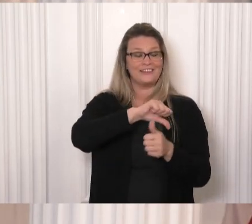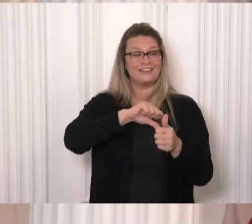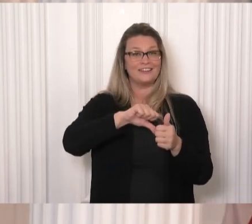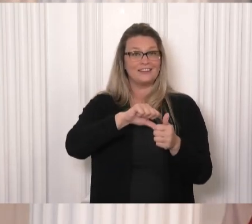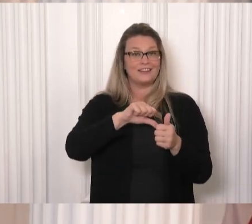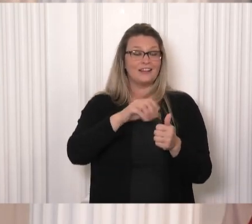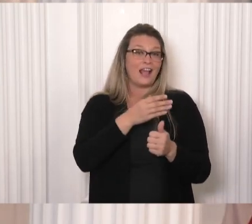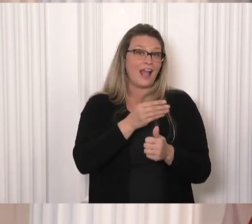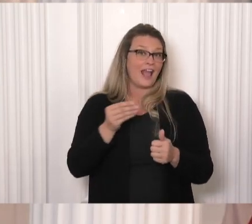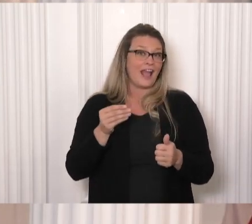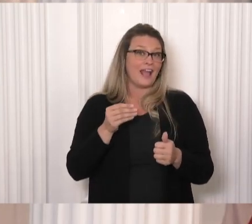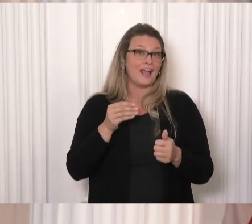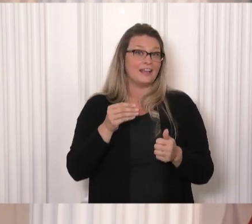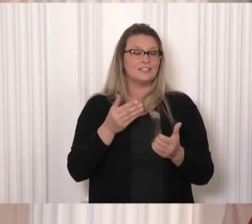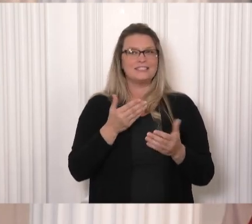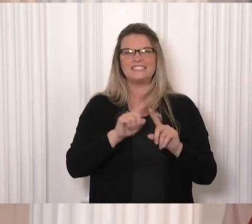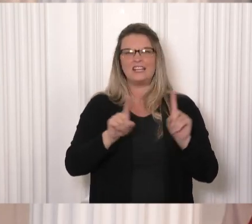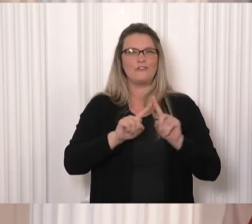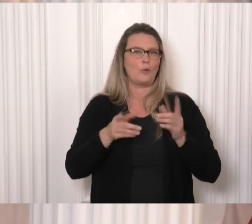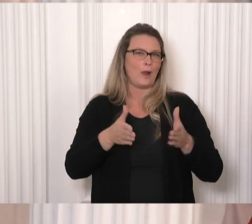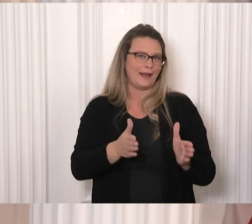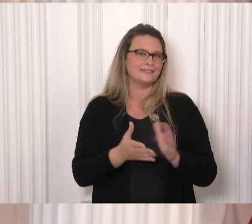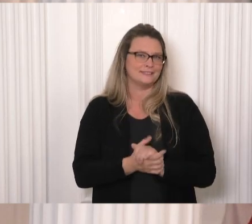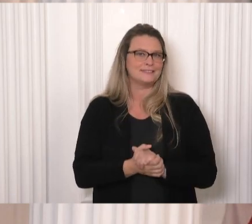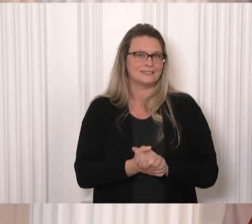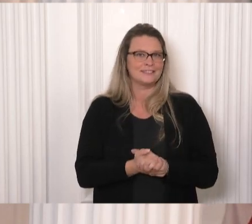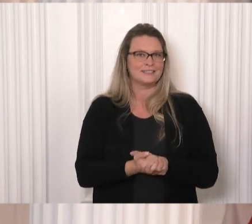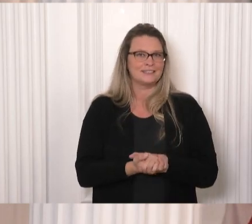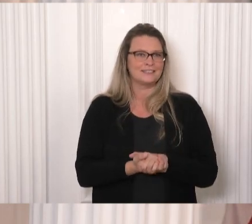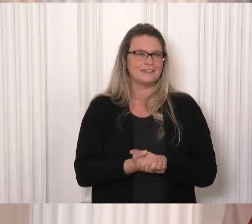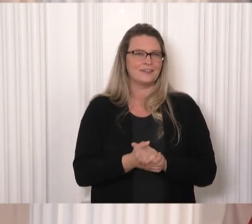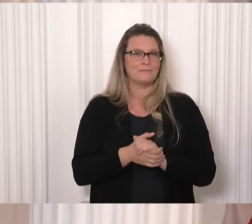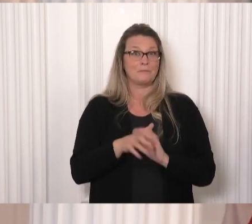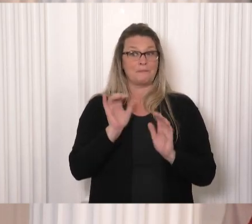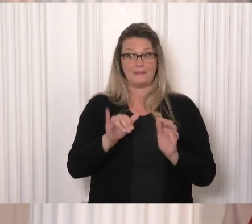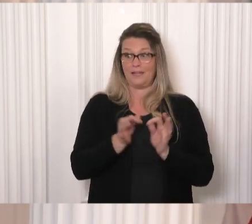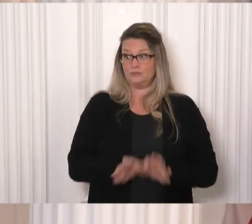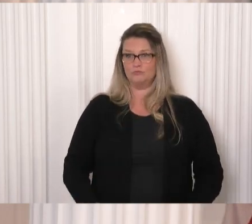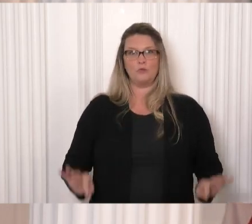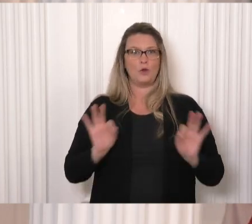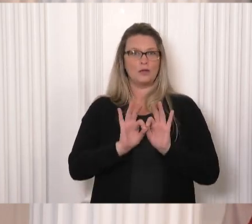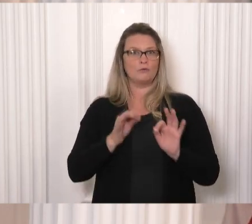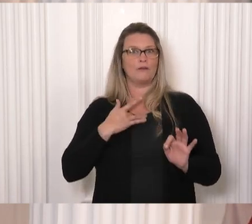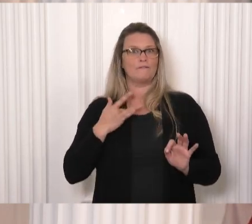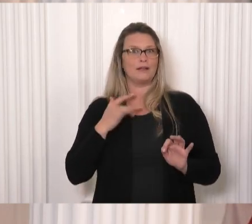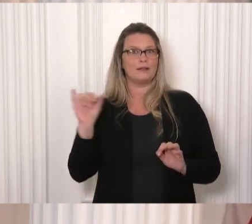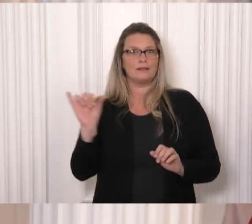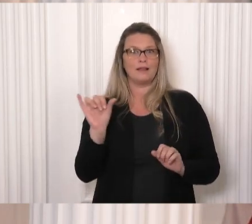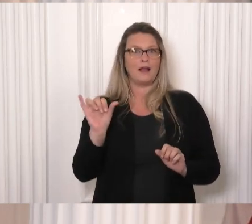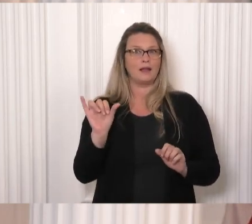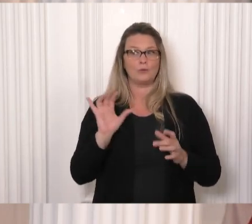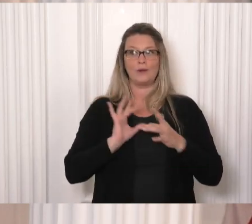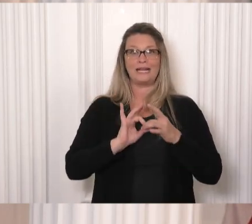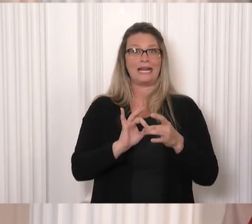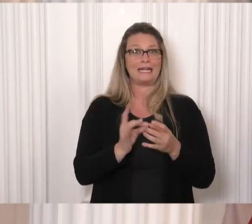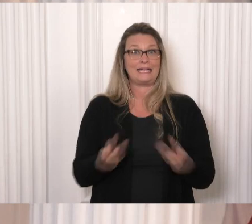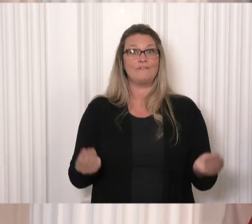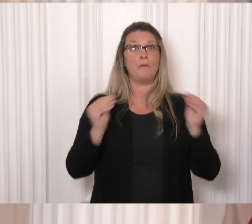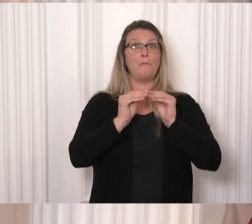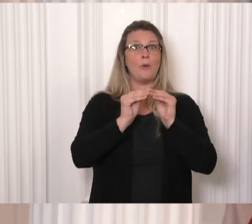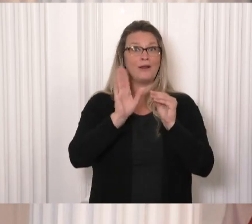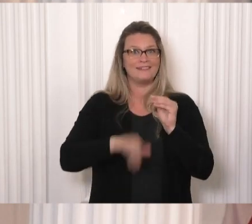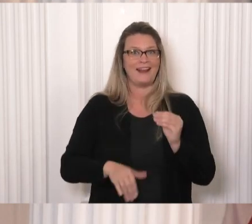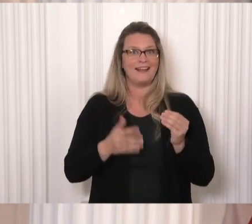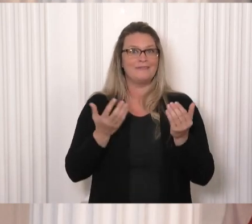in new methodologies. And I think people have said that's really been important because they actually feel like they've been connecting even more because folks have been so